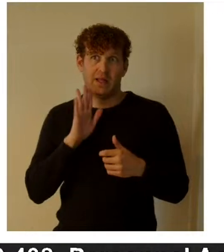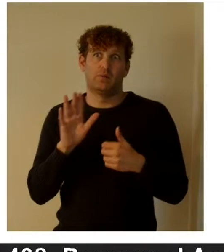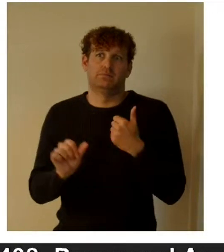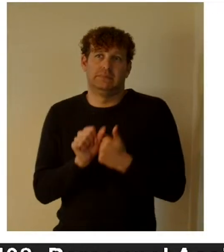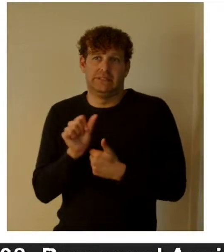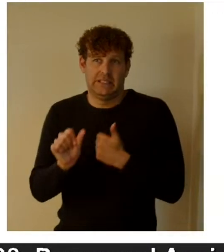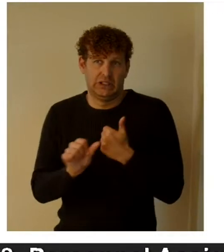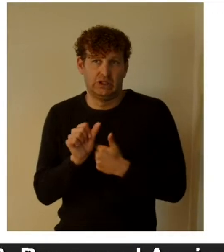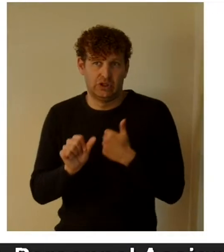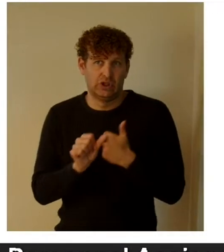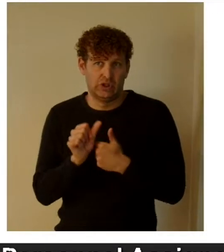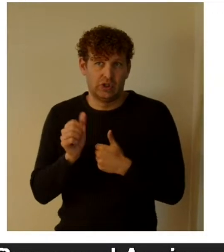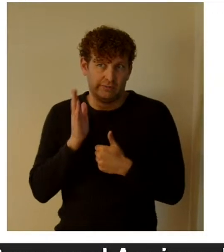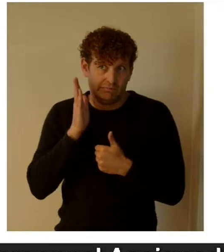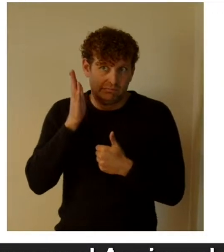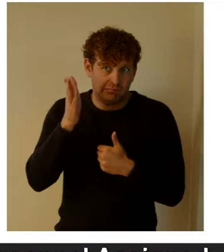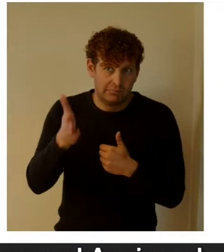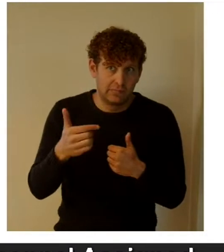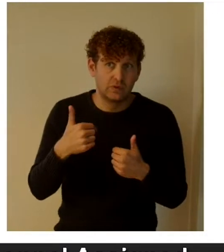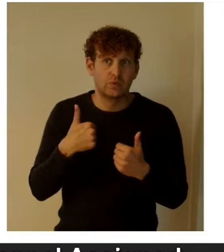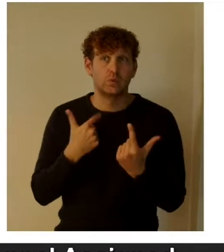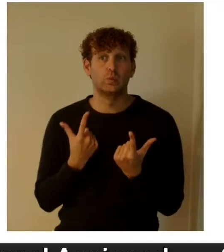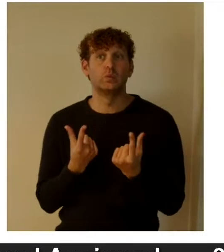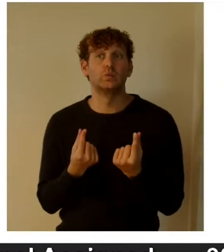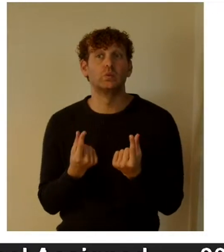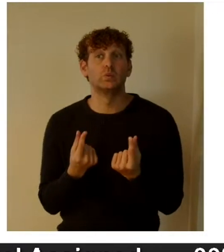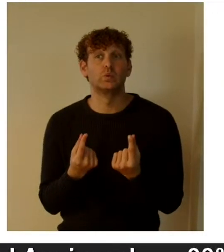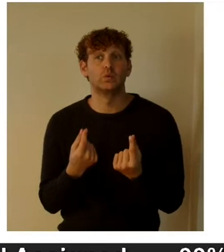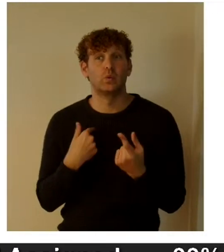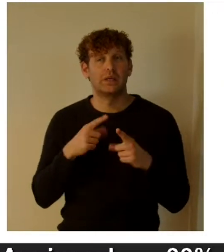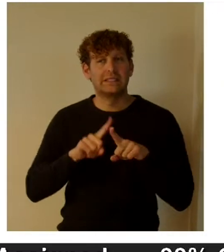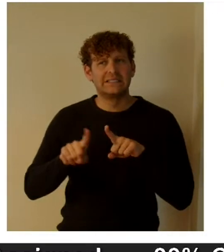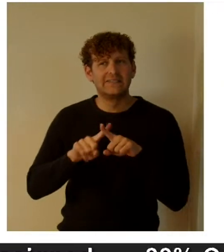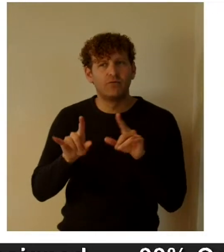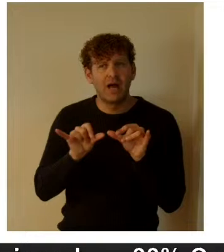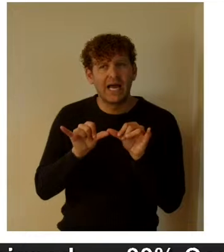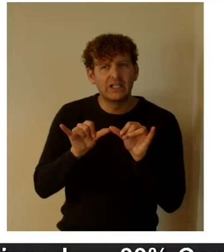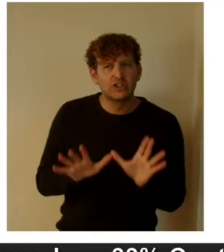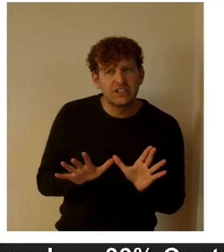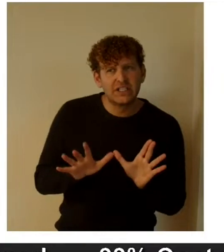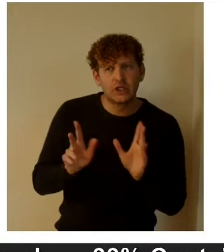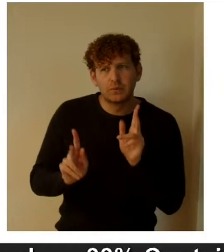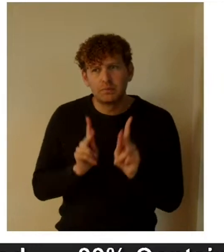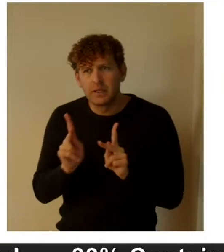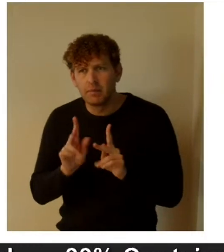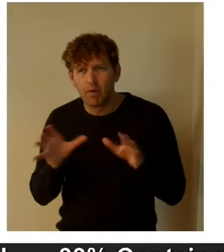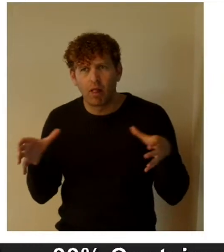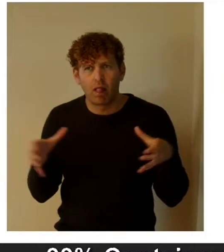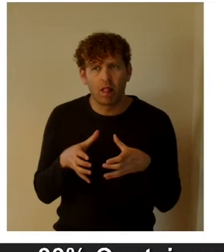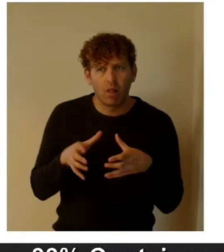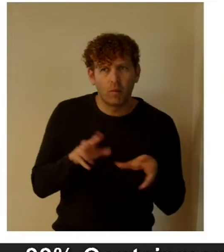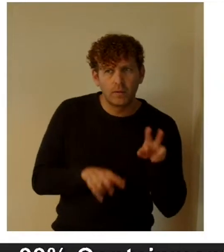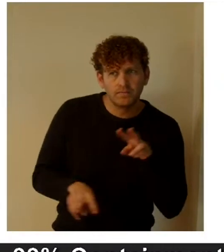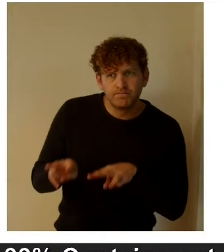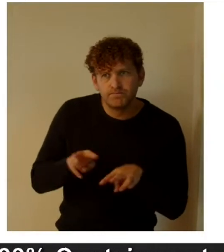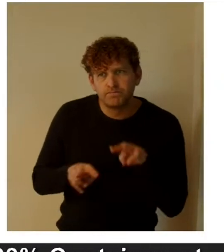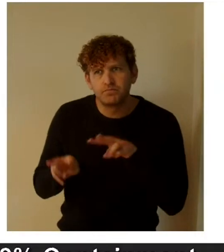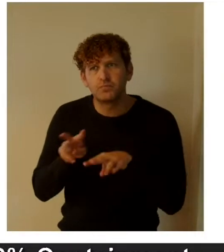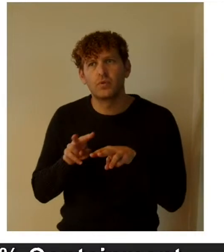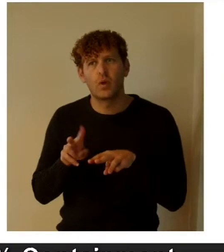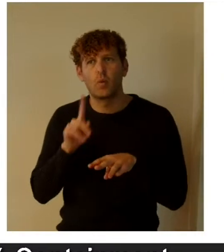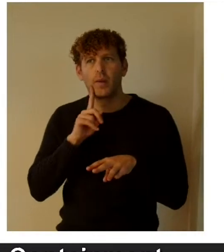doing about that is I'm sending teams of engineers to do a watershed assessment. They will be marching throughout the foothills here,